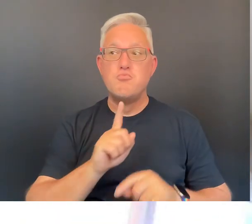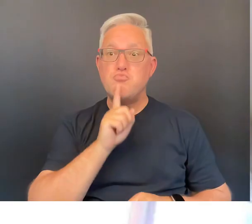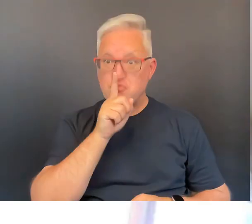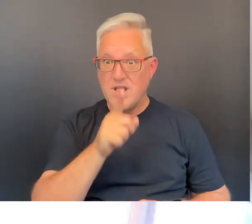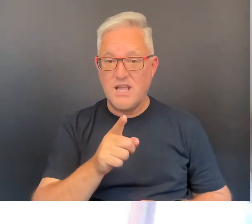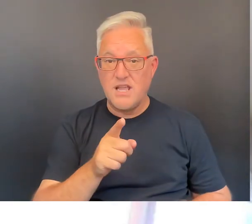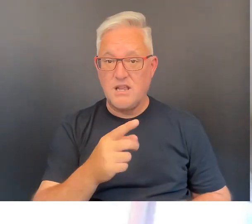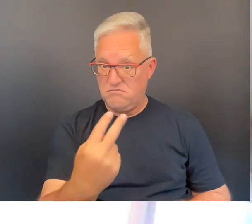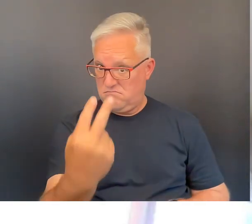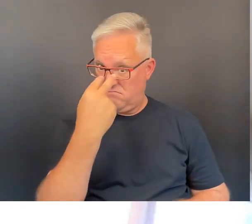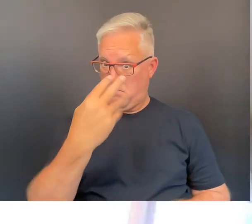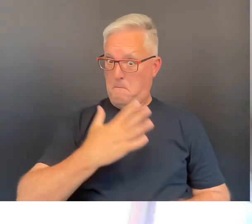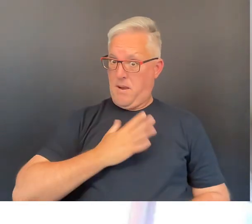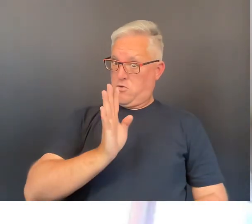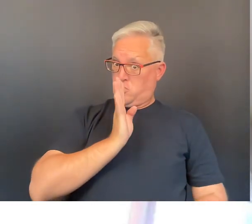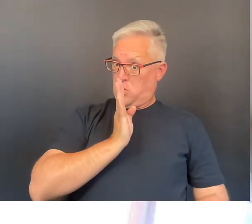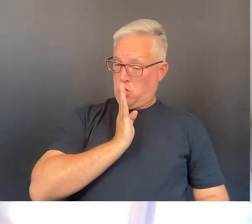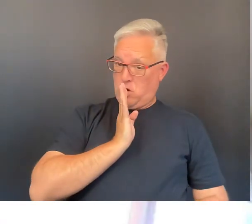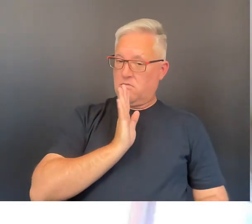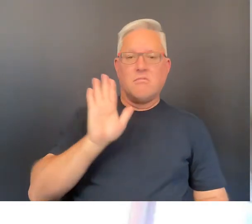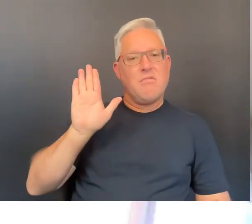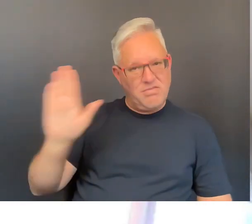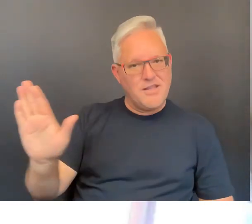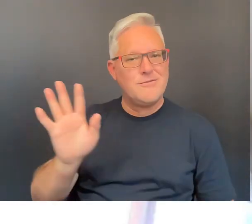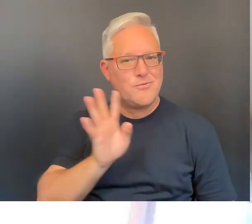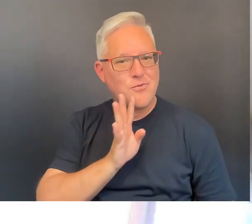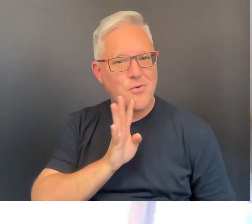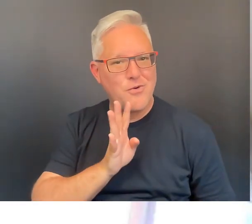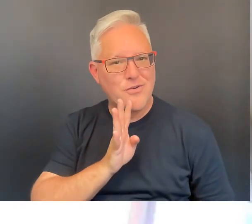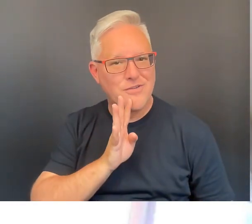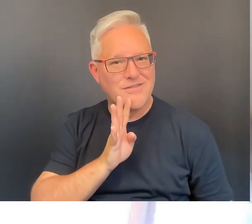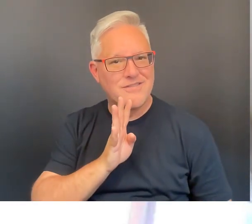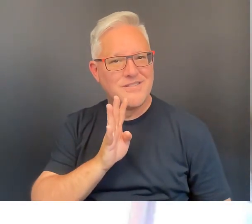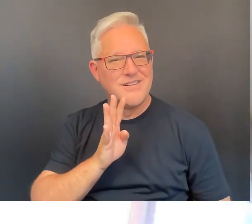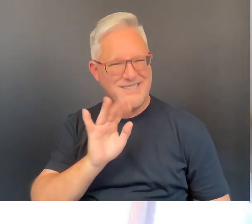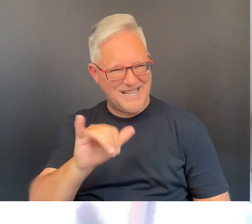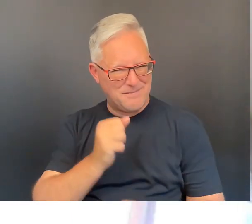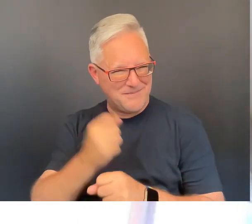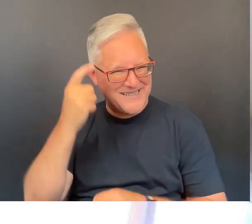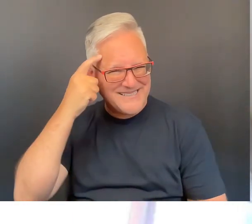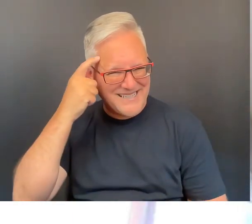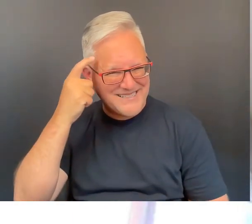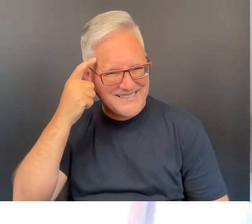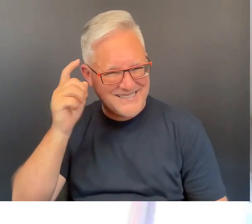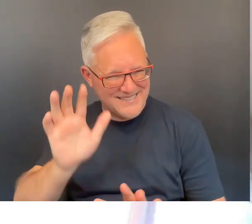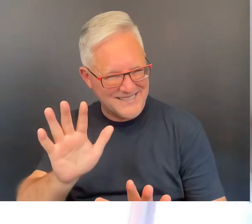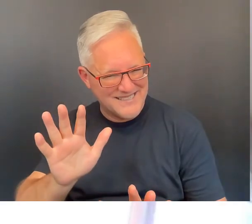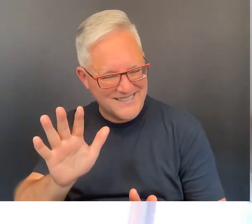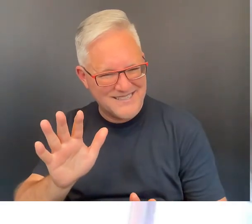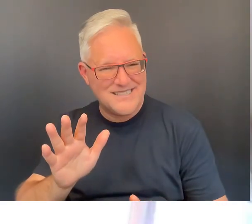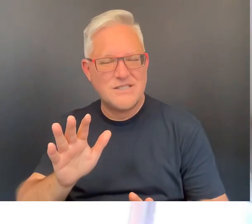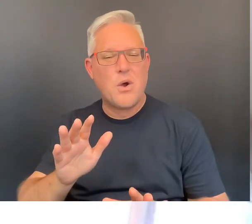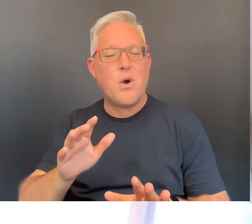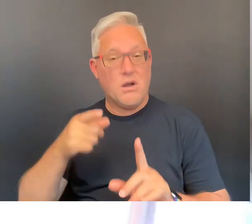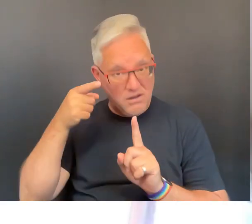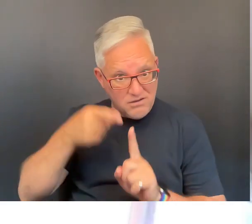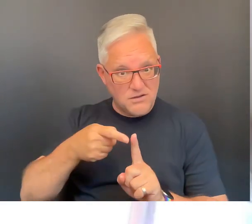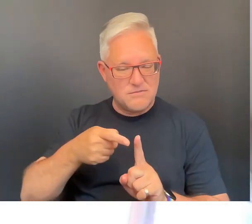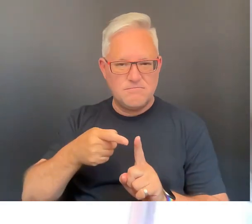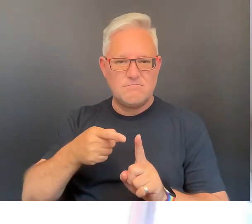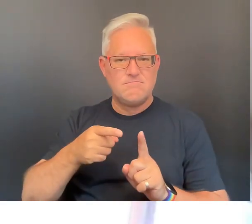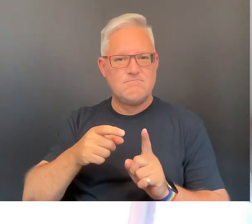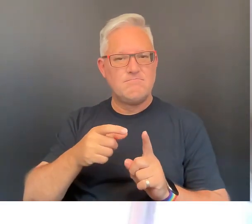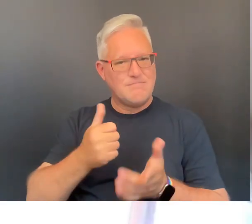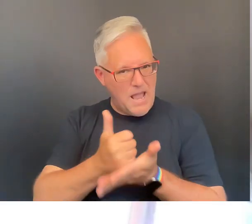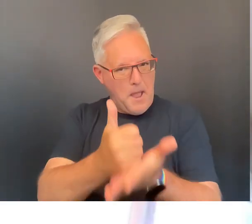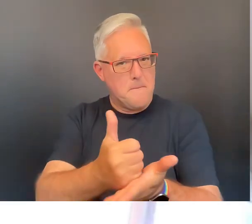person that is actually talking about. Does that make sense? So it's Yeah. a listening